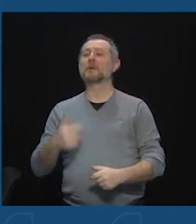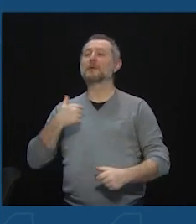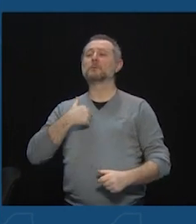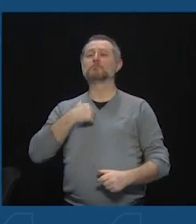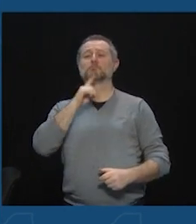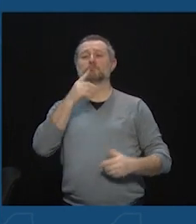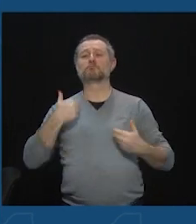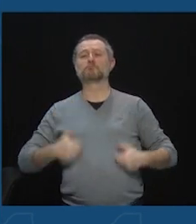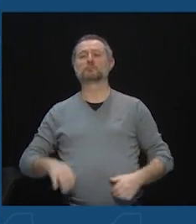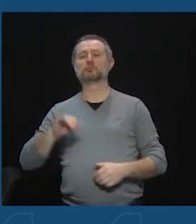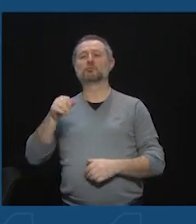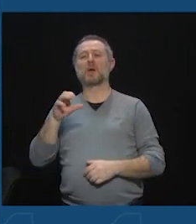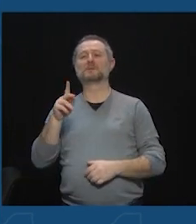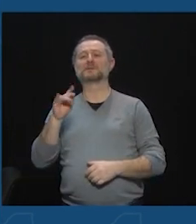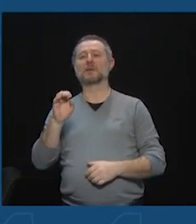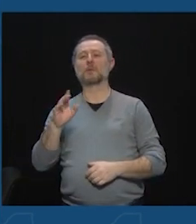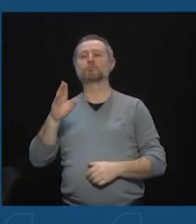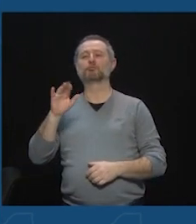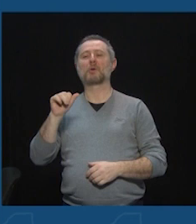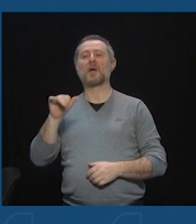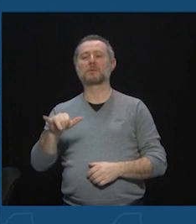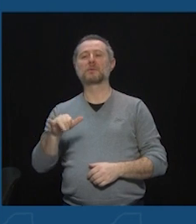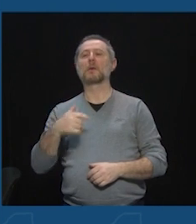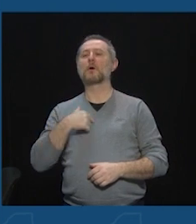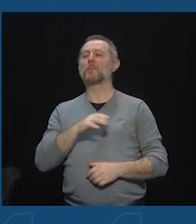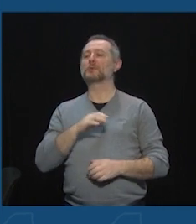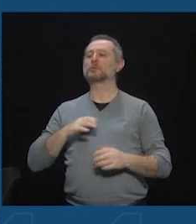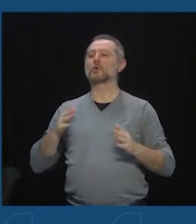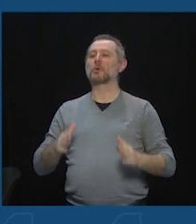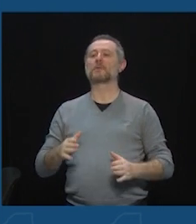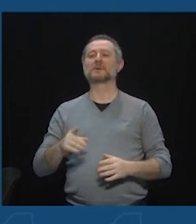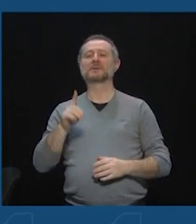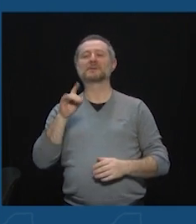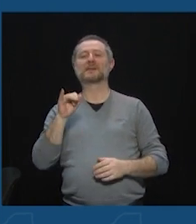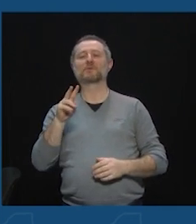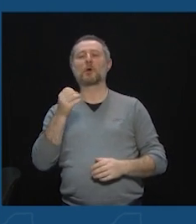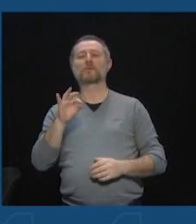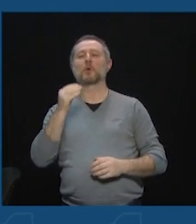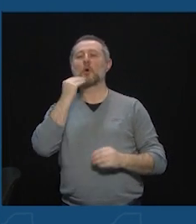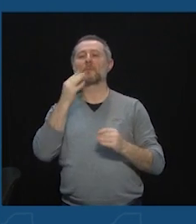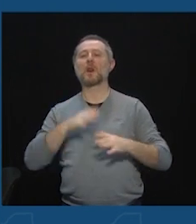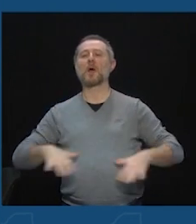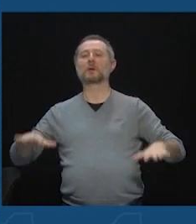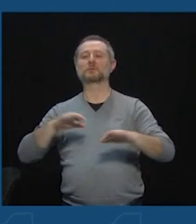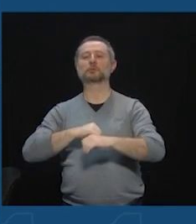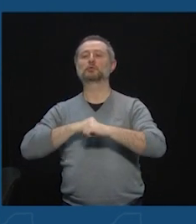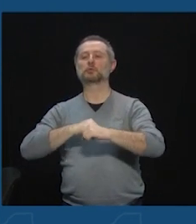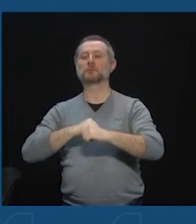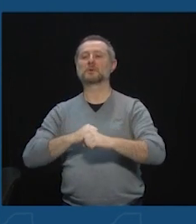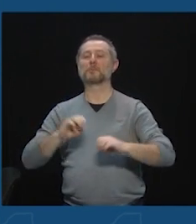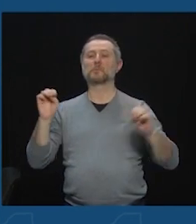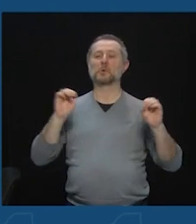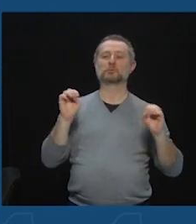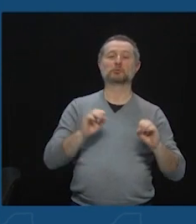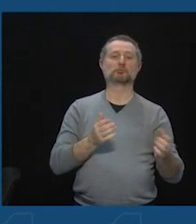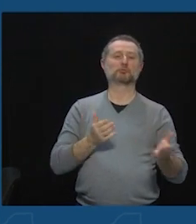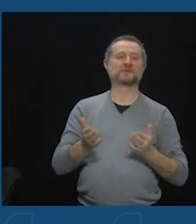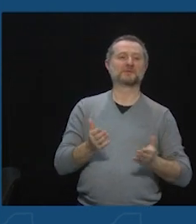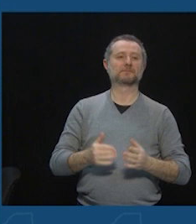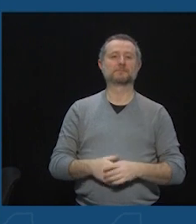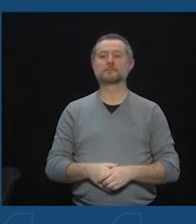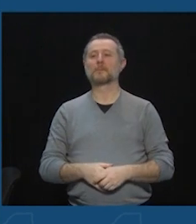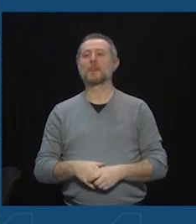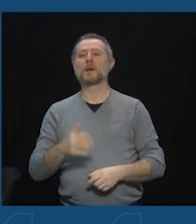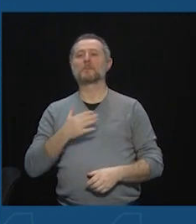I'm the Commissioner at the Division of Homeland Security and Emergency Services. It's my pleasure this afternoon to welcome you all